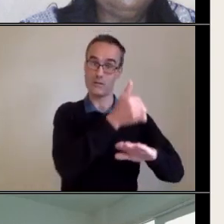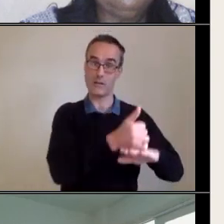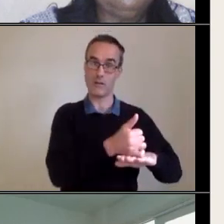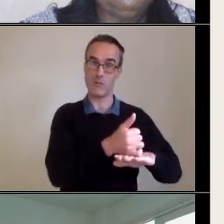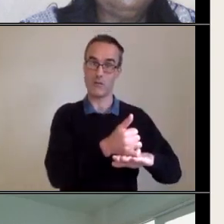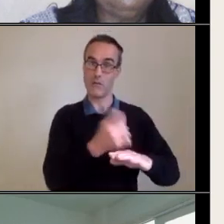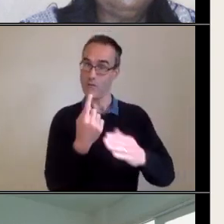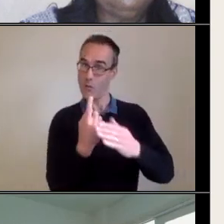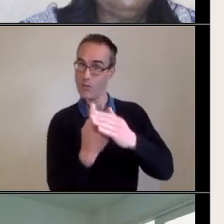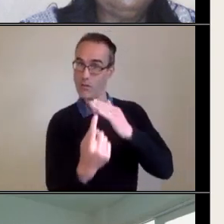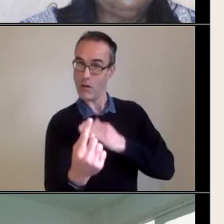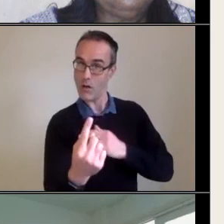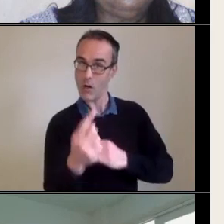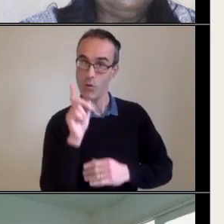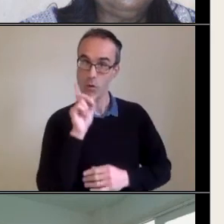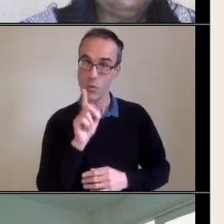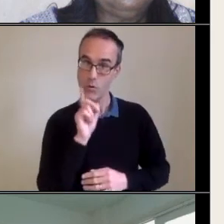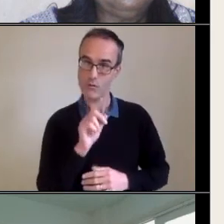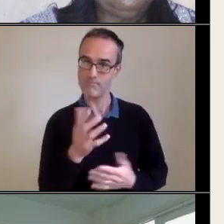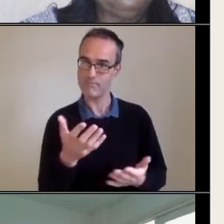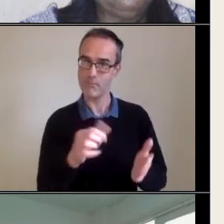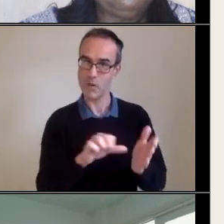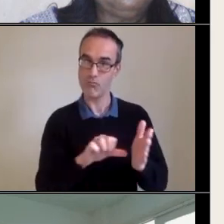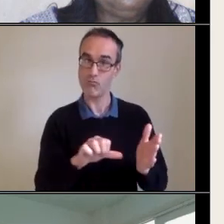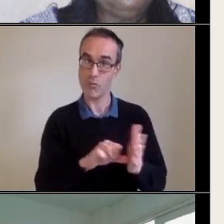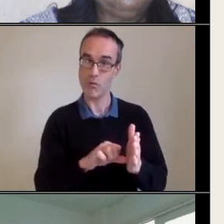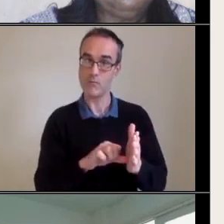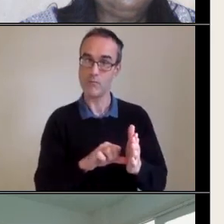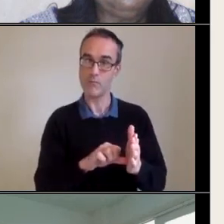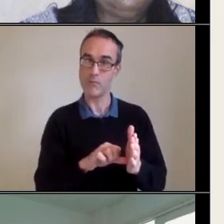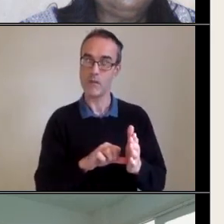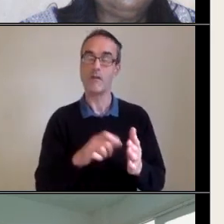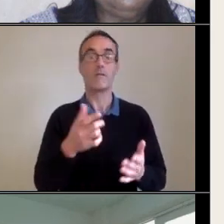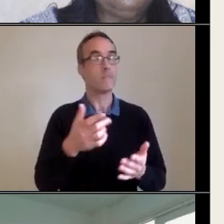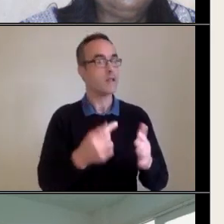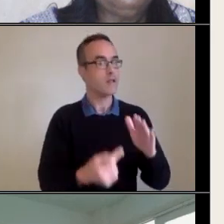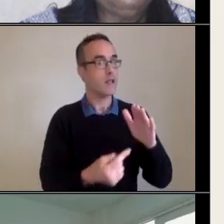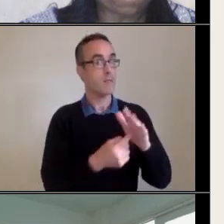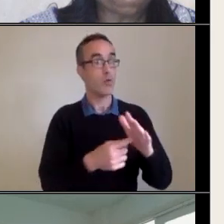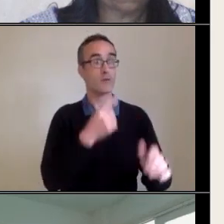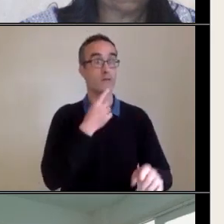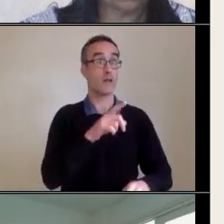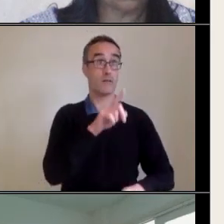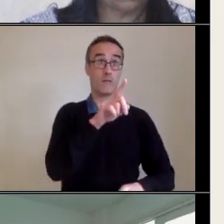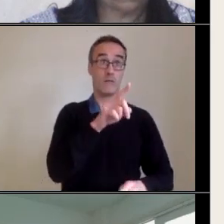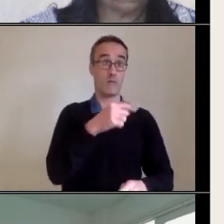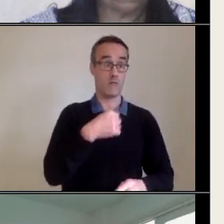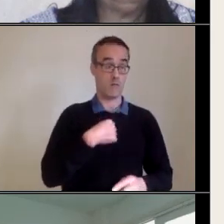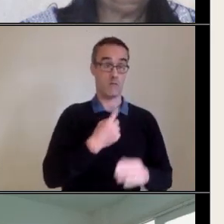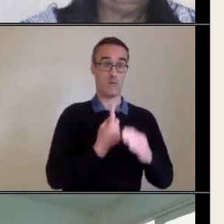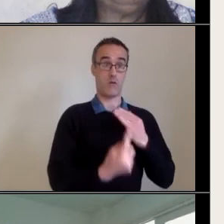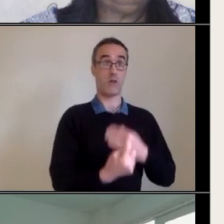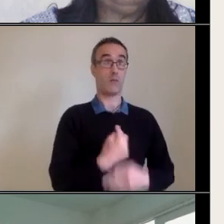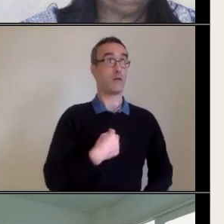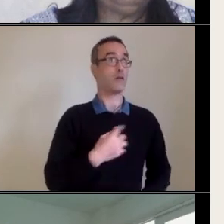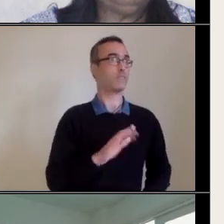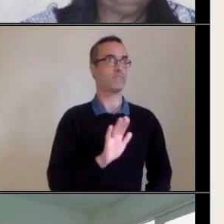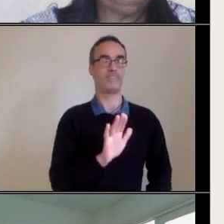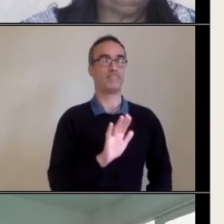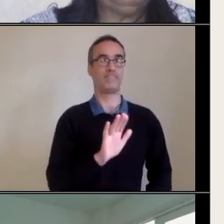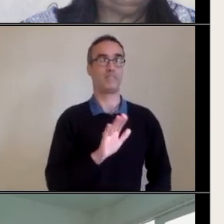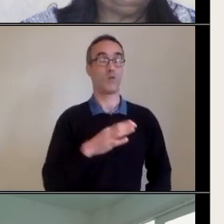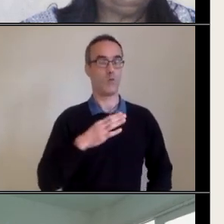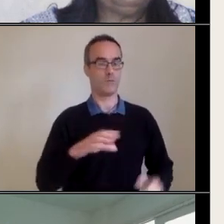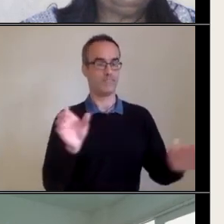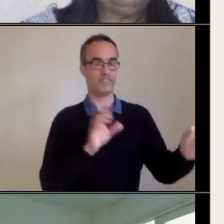them the ball and you say, now you go run with it, and I'm watching because I'm the next generation, I'm coming through. I may be representative of your customers or your stakeholders.